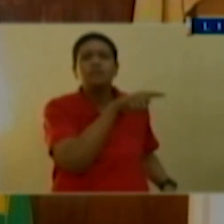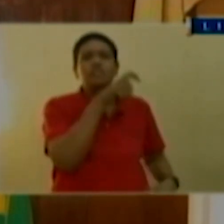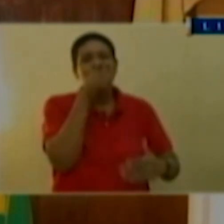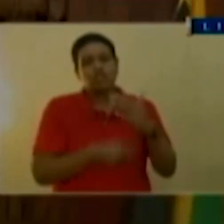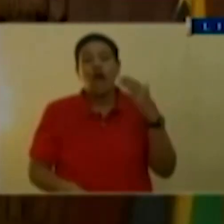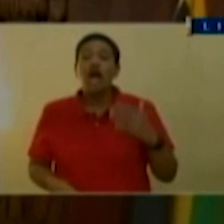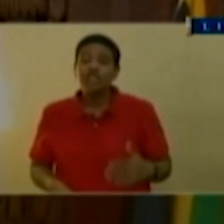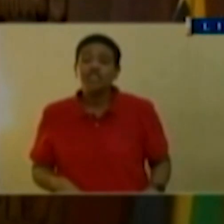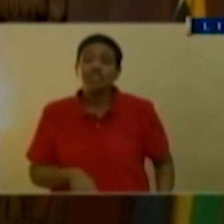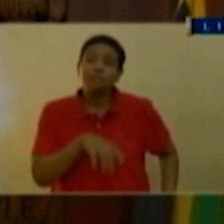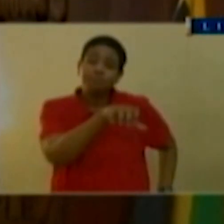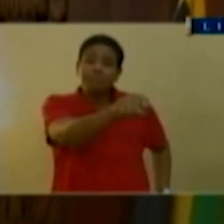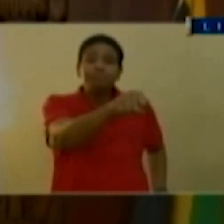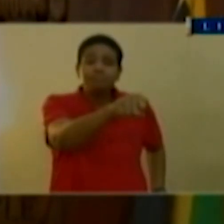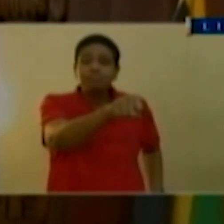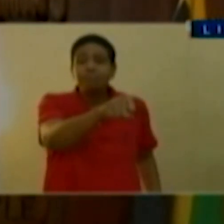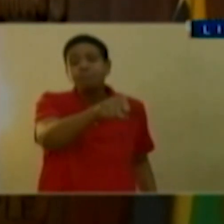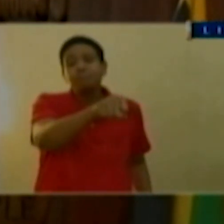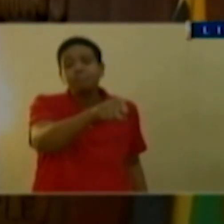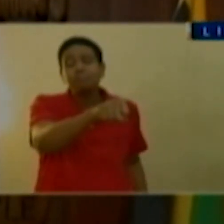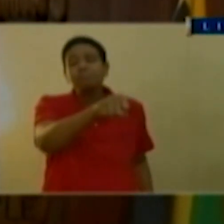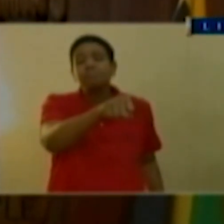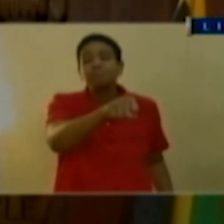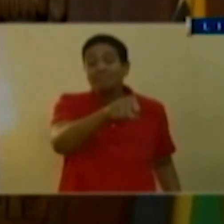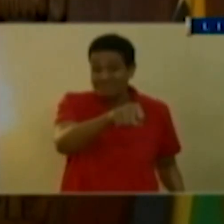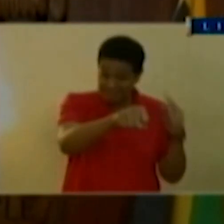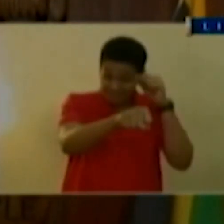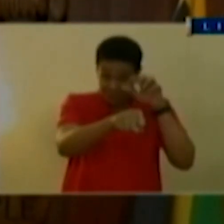charge them. And we will also,